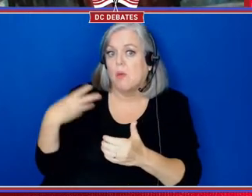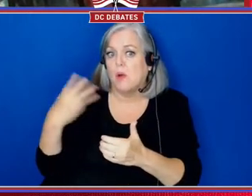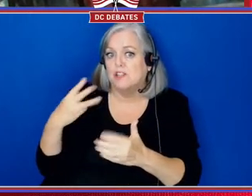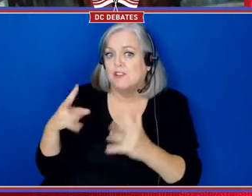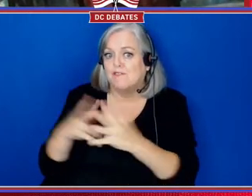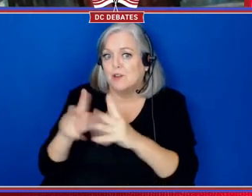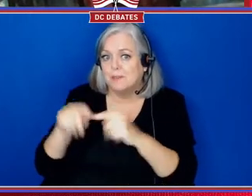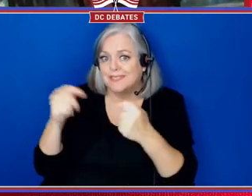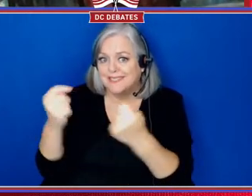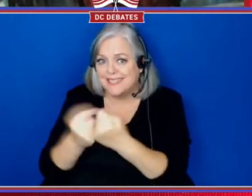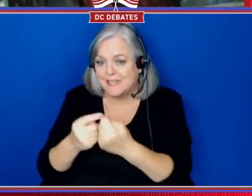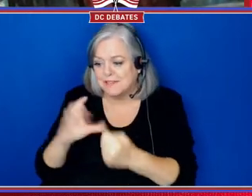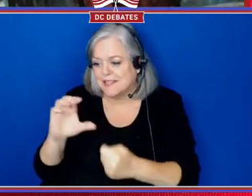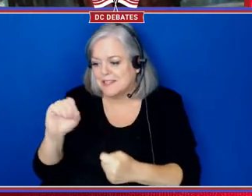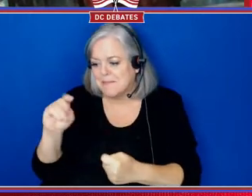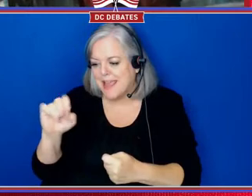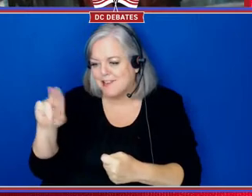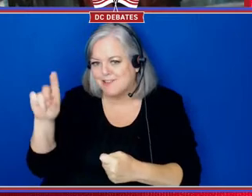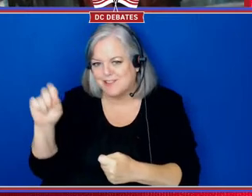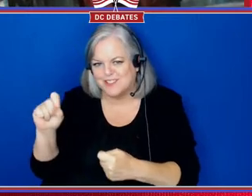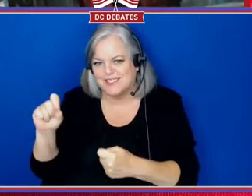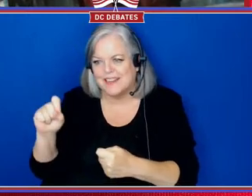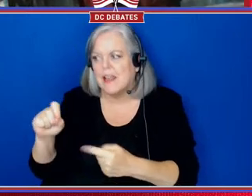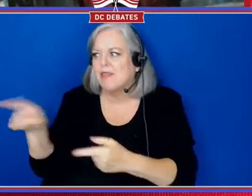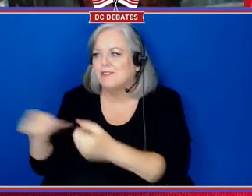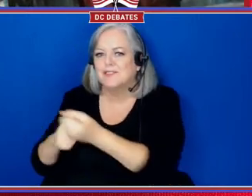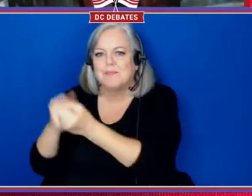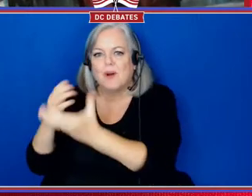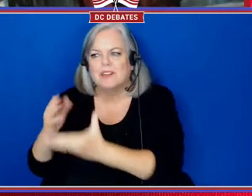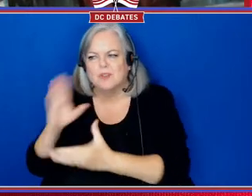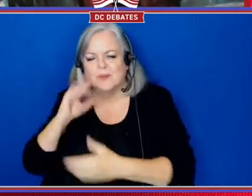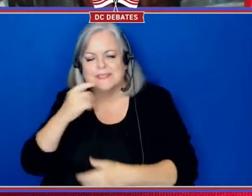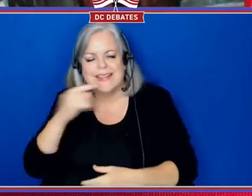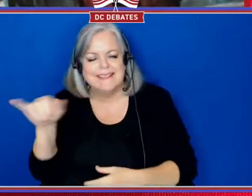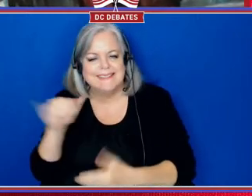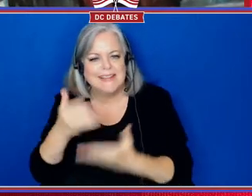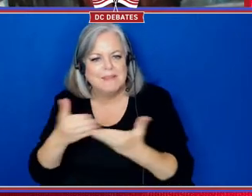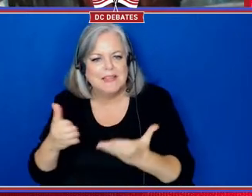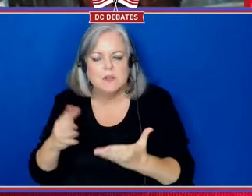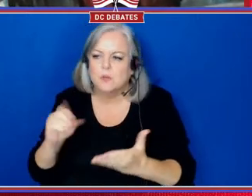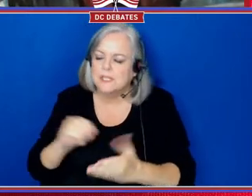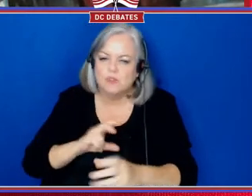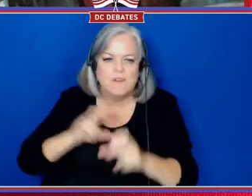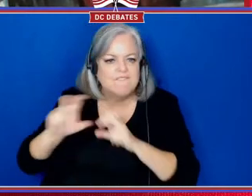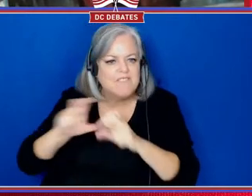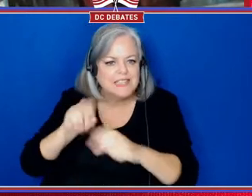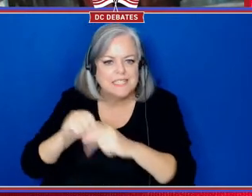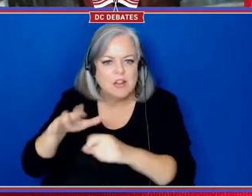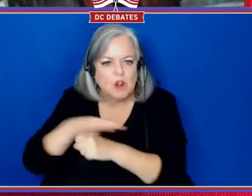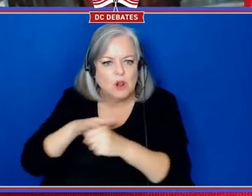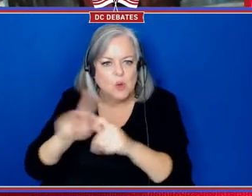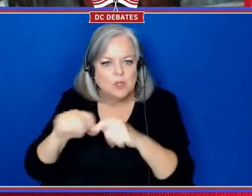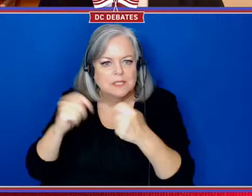fans, they'll say the same thing. And so we have to invest into our local teams to ensure that we can keep our teams here and have the DC we once had.